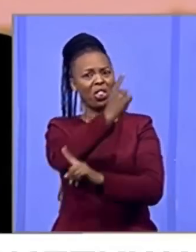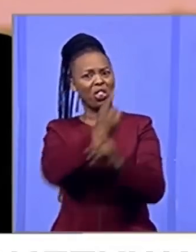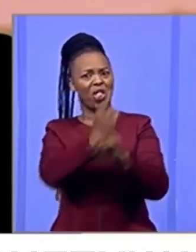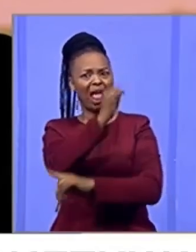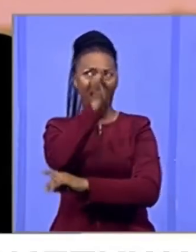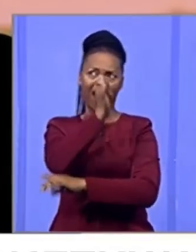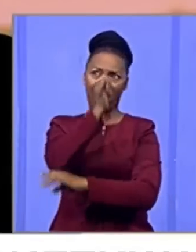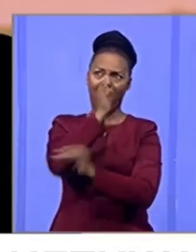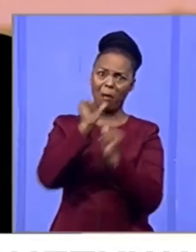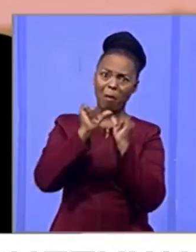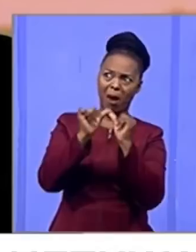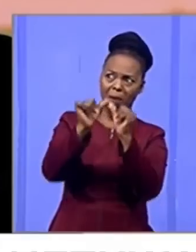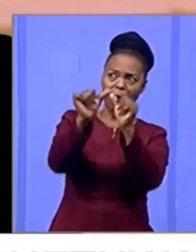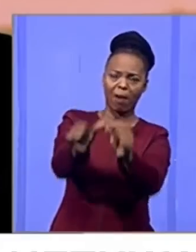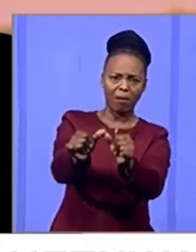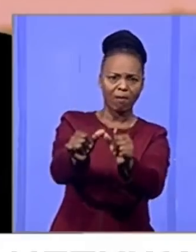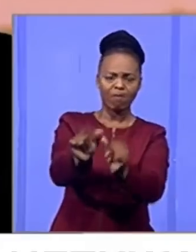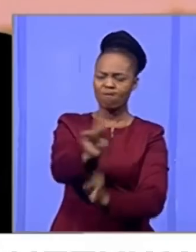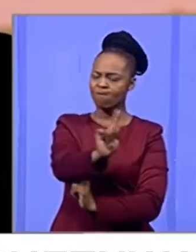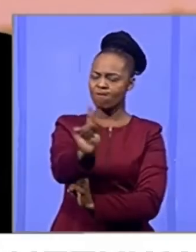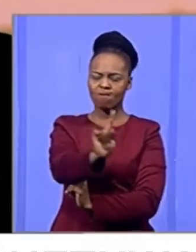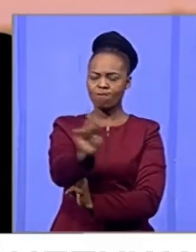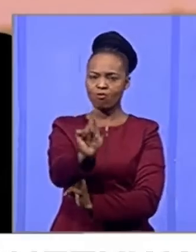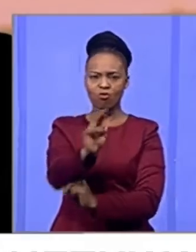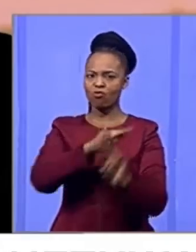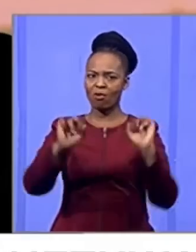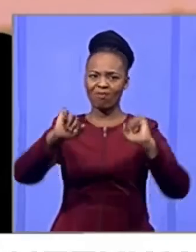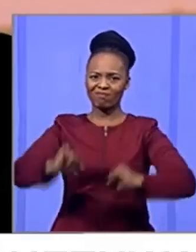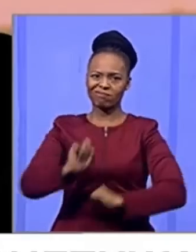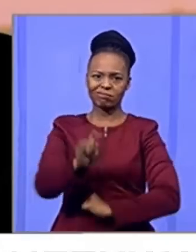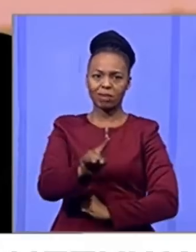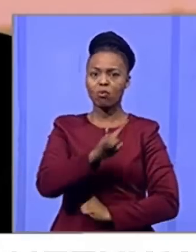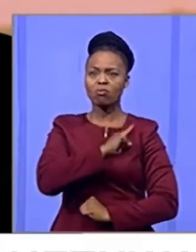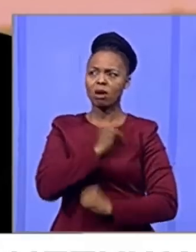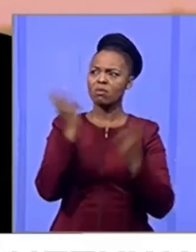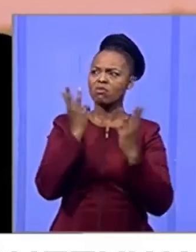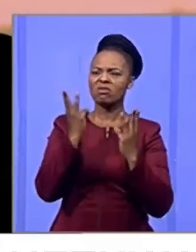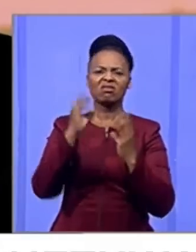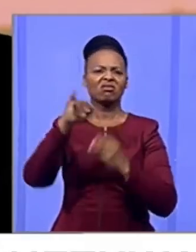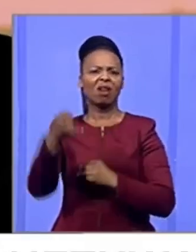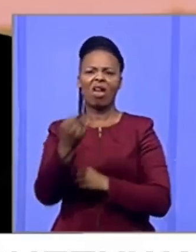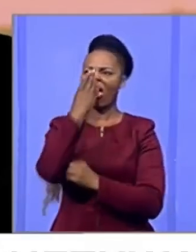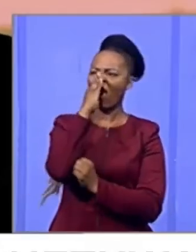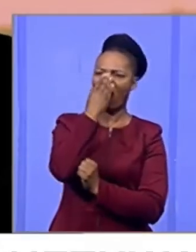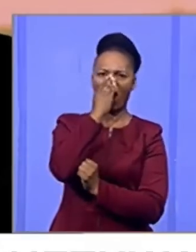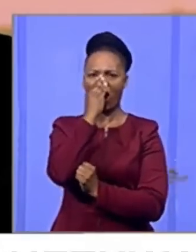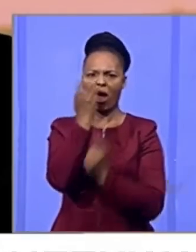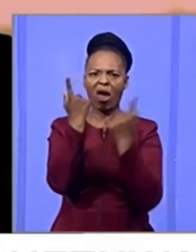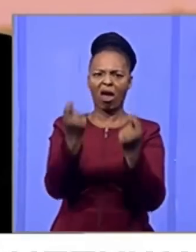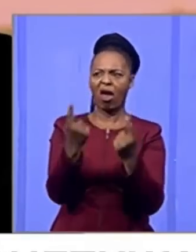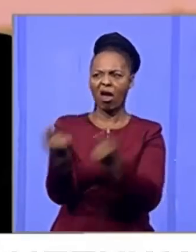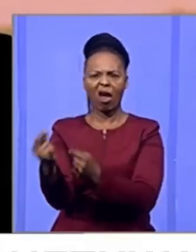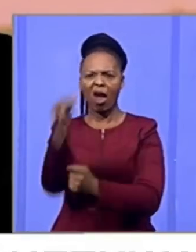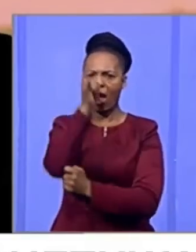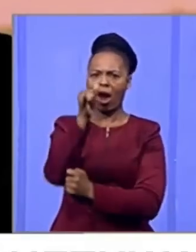not allow South Africa to have people who are running around on the rampage,